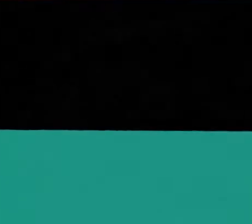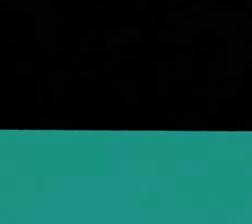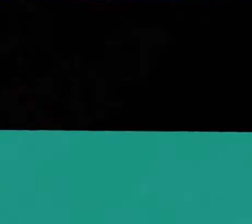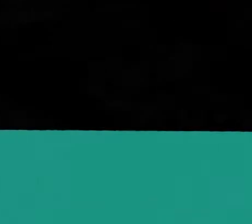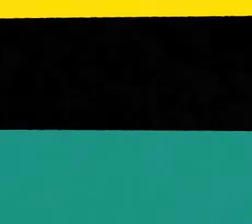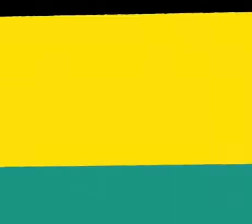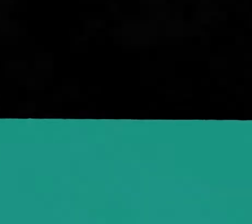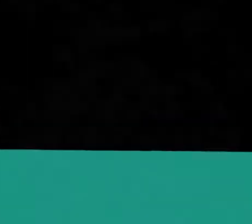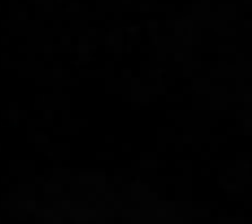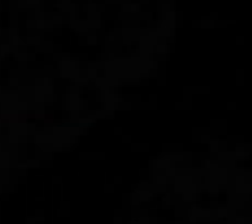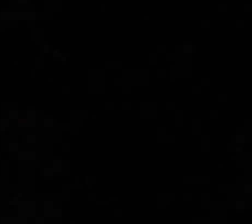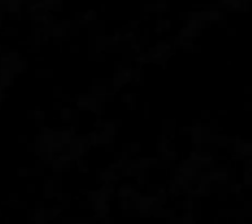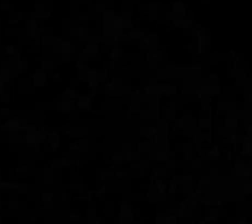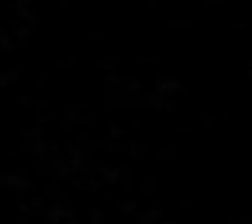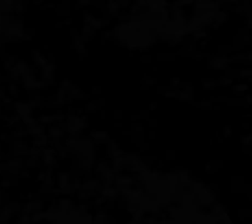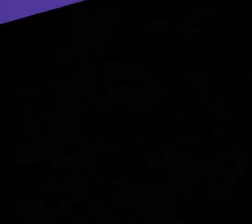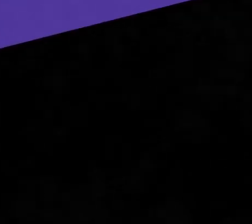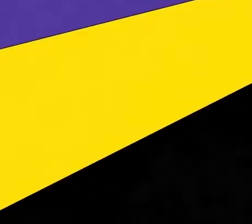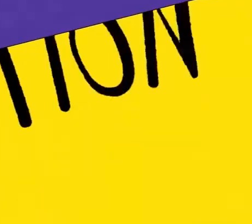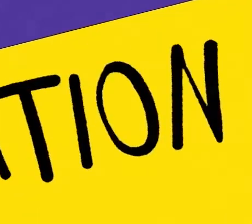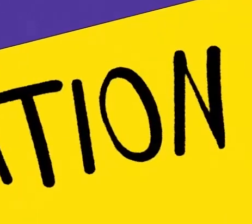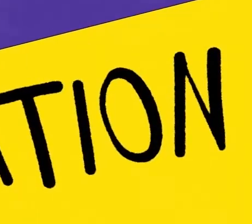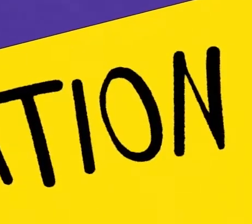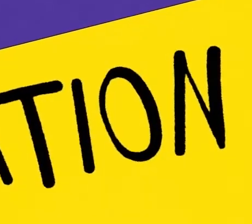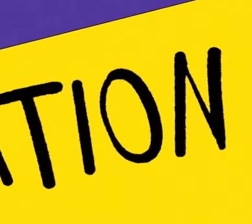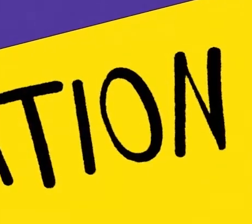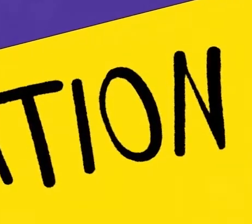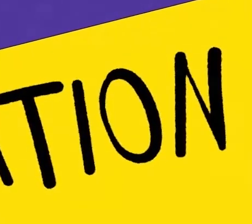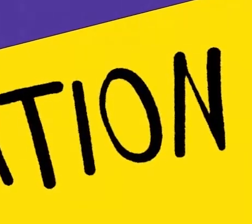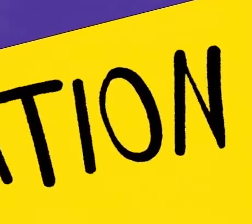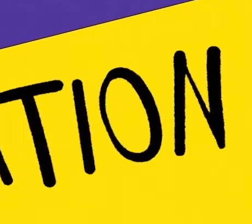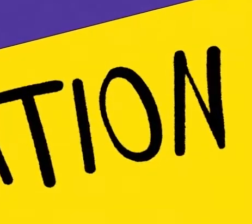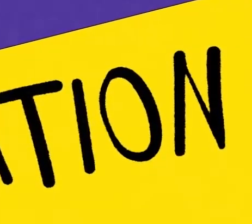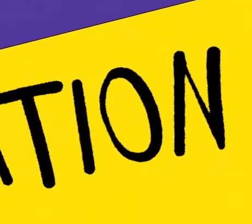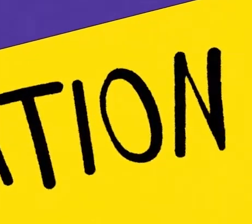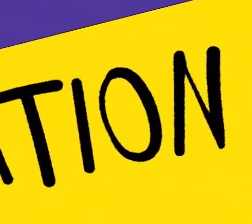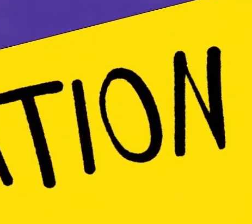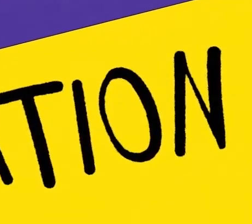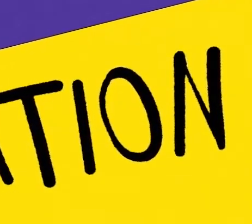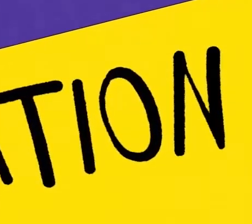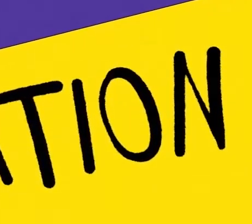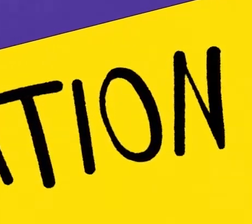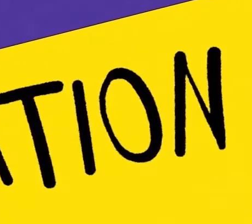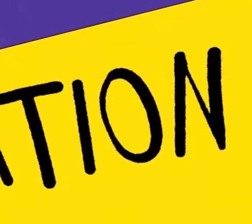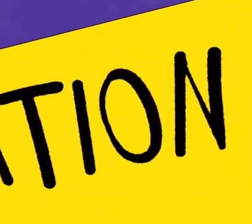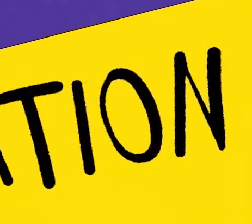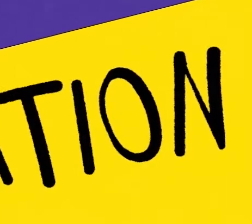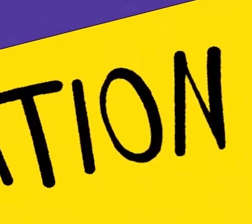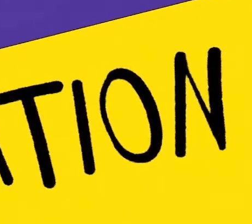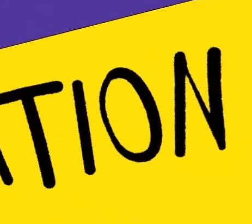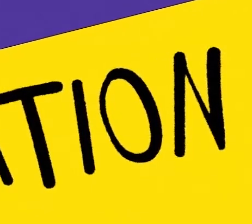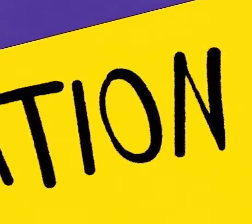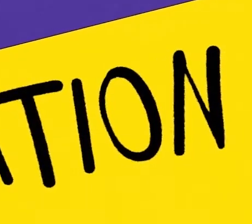do that. The Black queer feminist lens is a political theory and practice developed out of the Black feminist